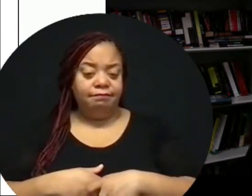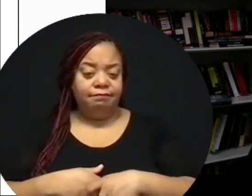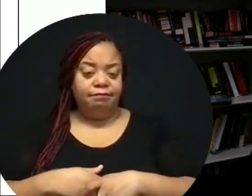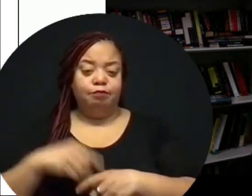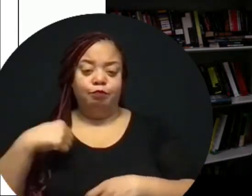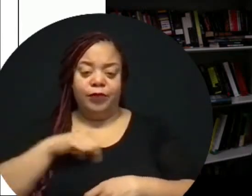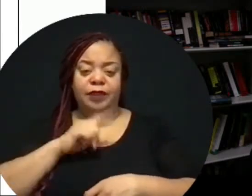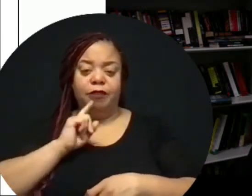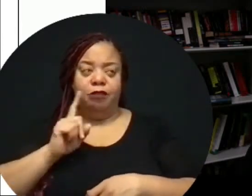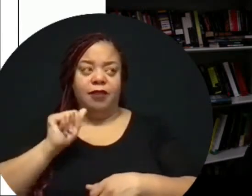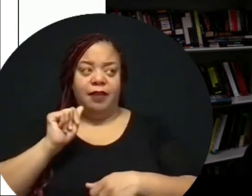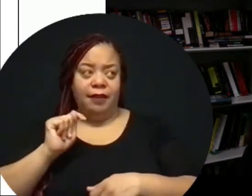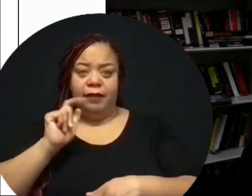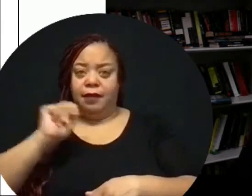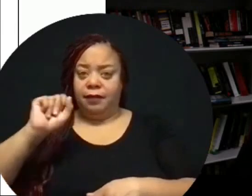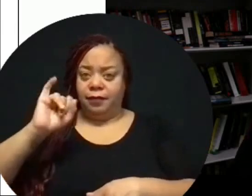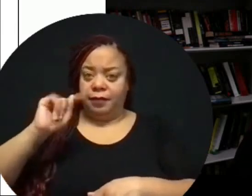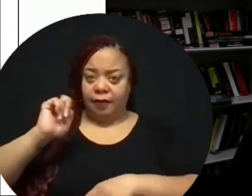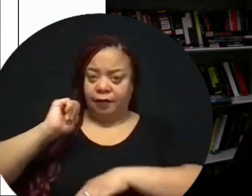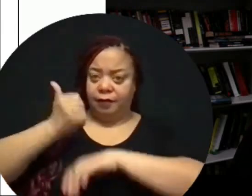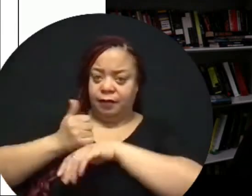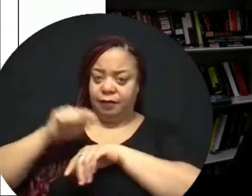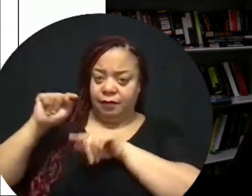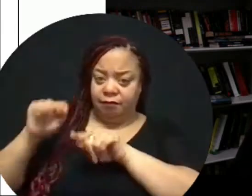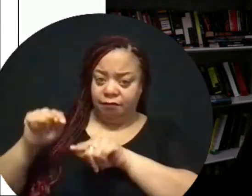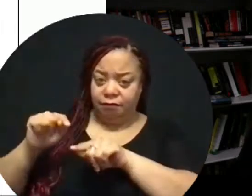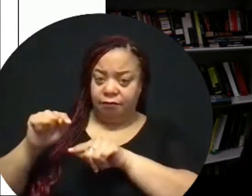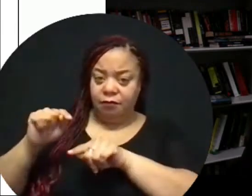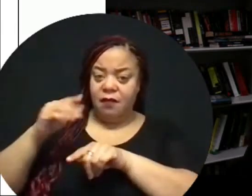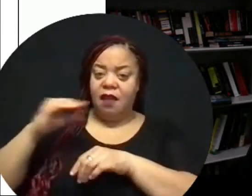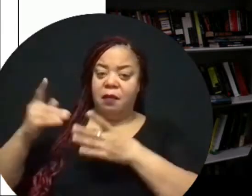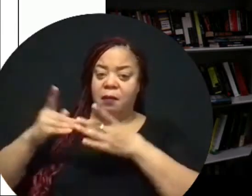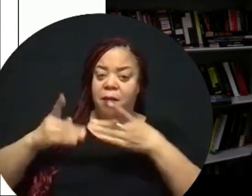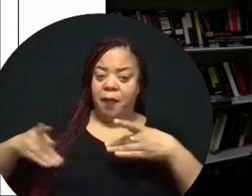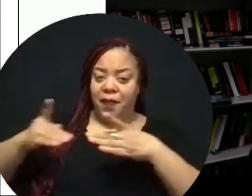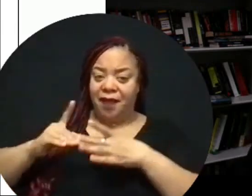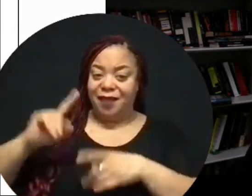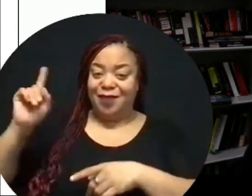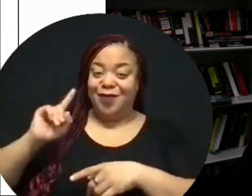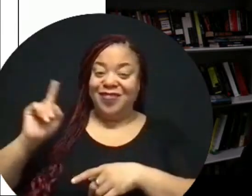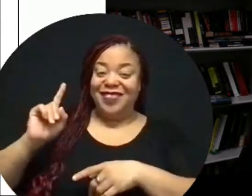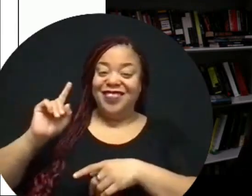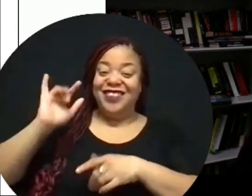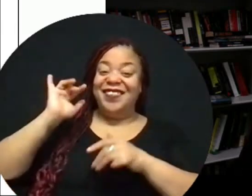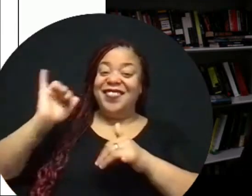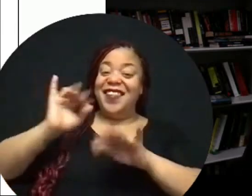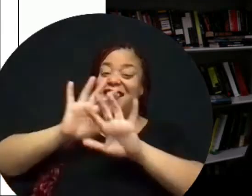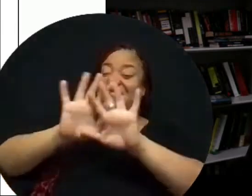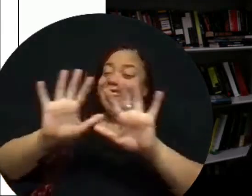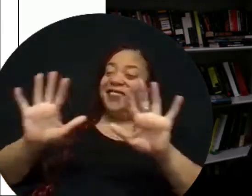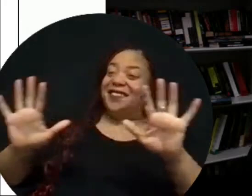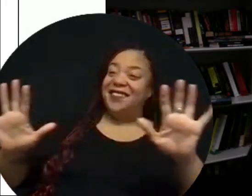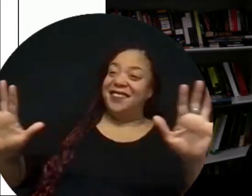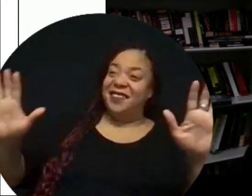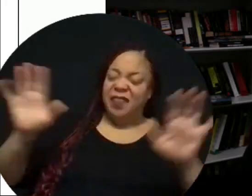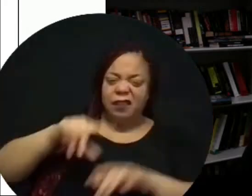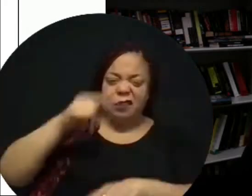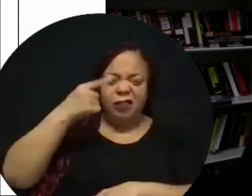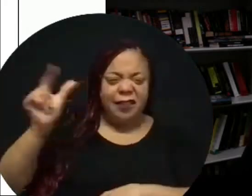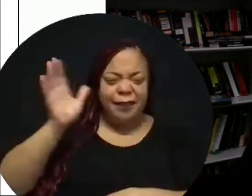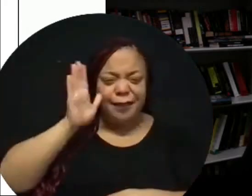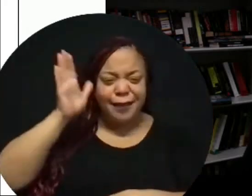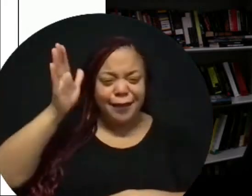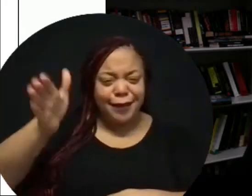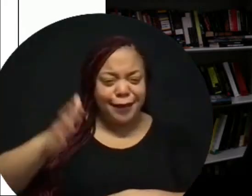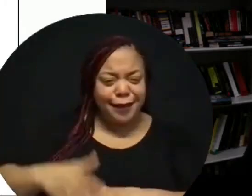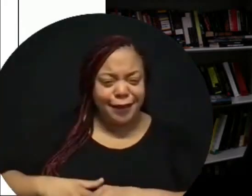horizon of a green future that's not connected, as Gilmore says, to a red future, to an international future,